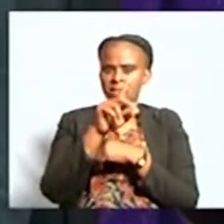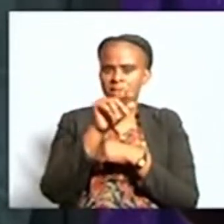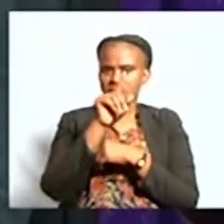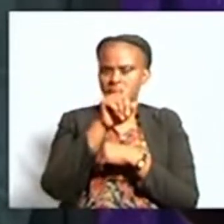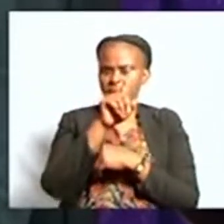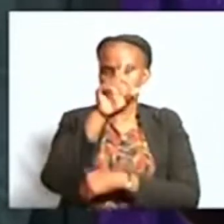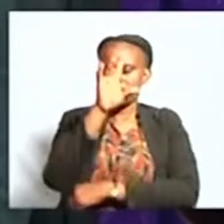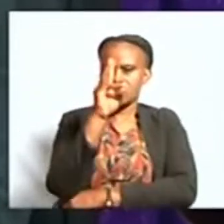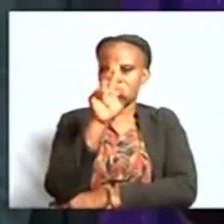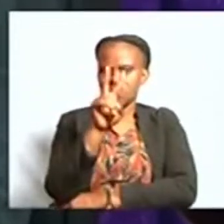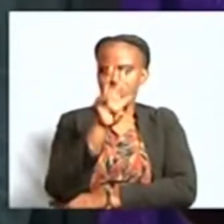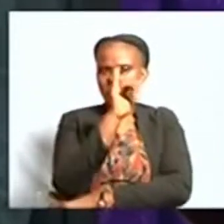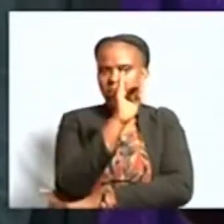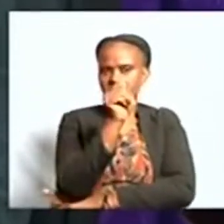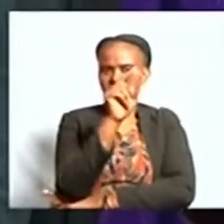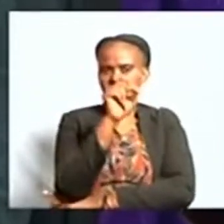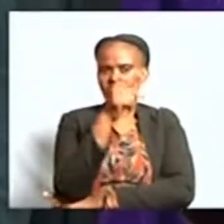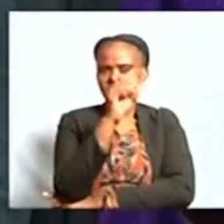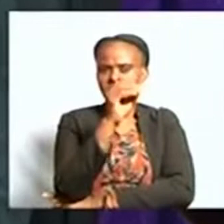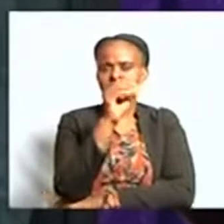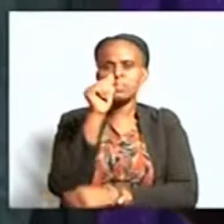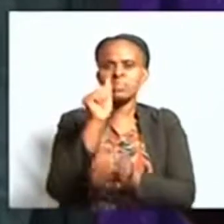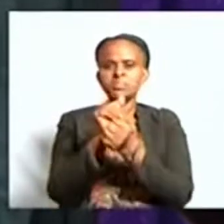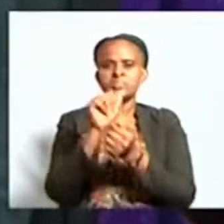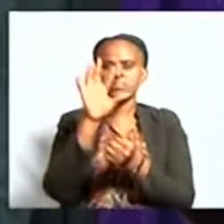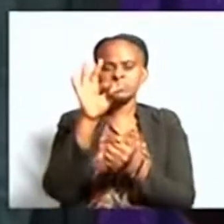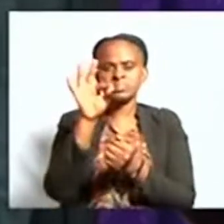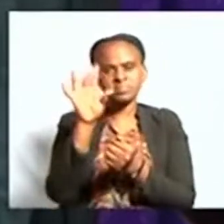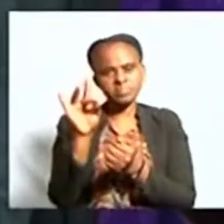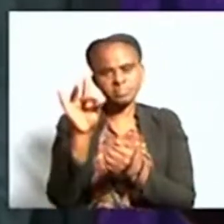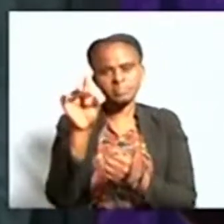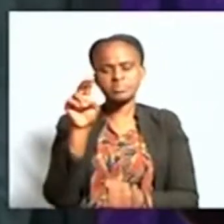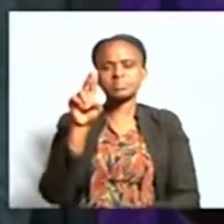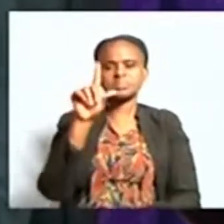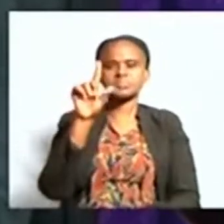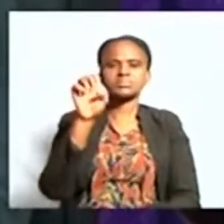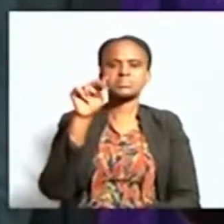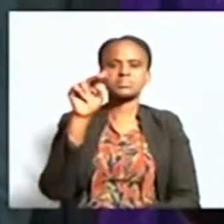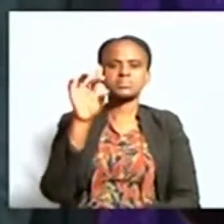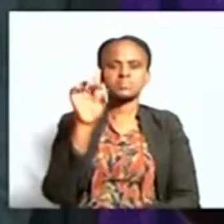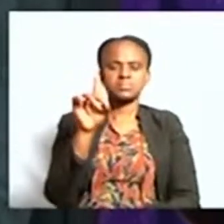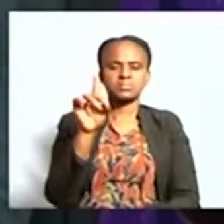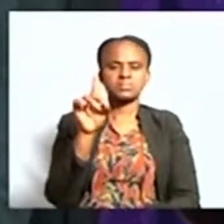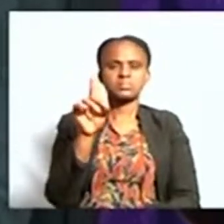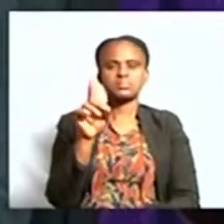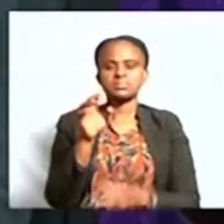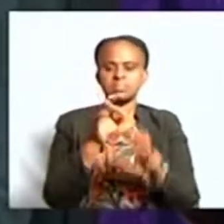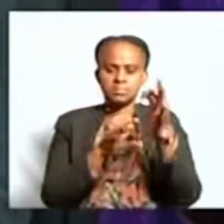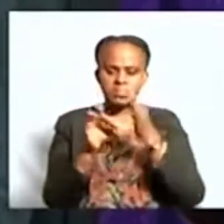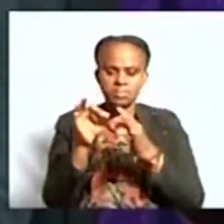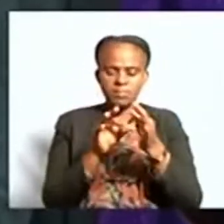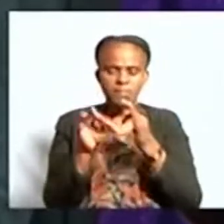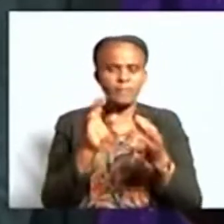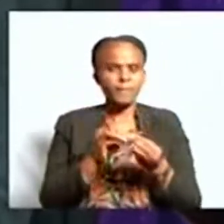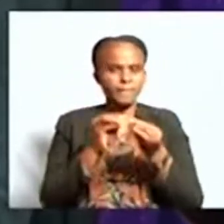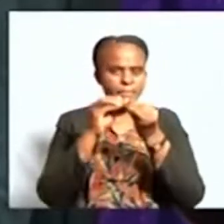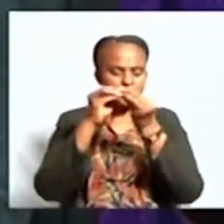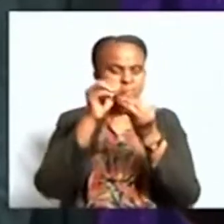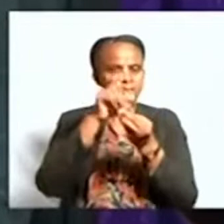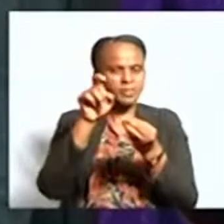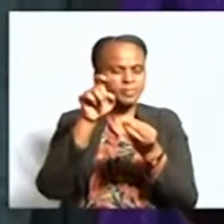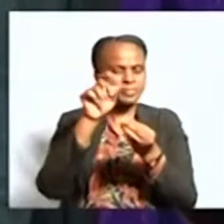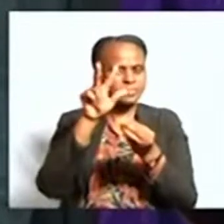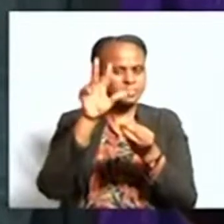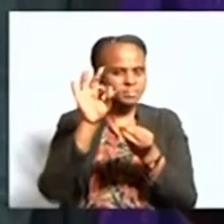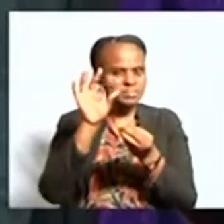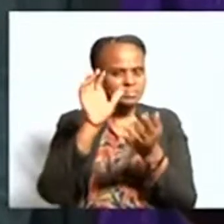171 Yango vehicles and 98 Olendo vehicles, revealed that revenue in amounts totaling